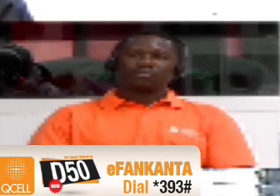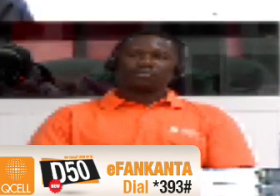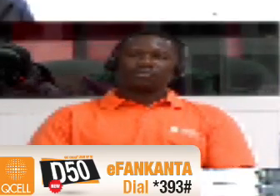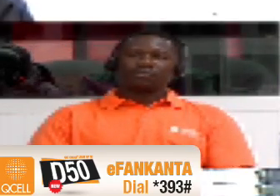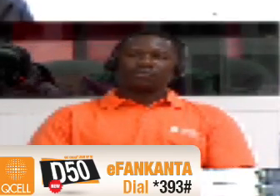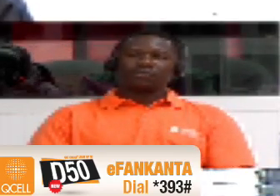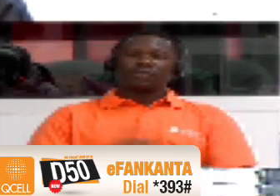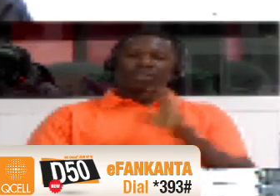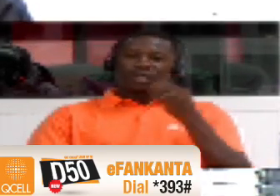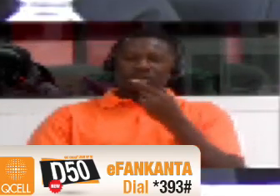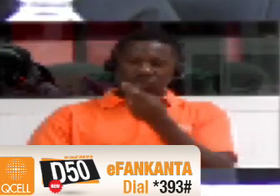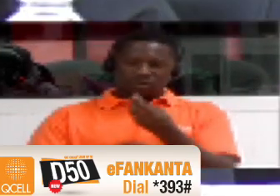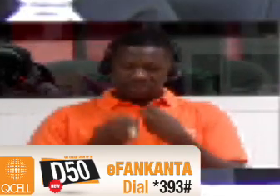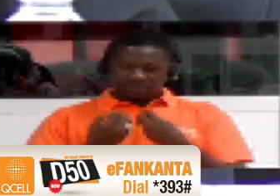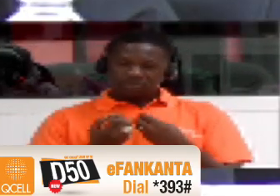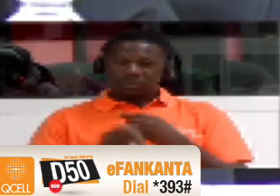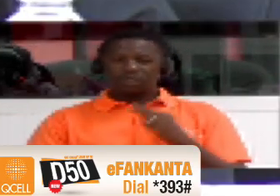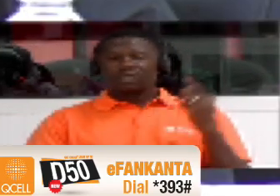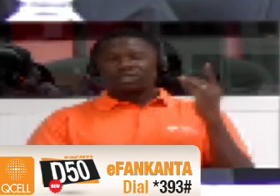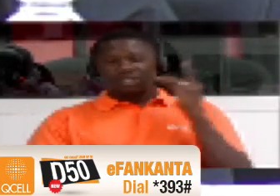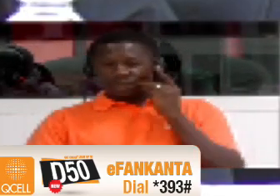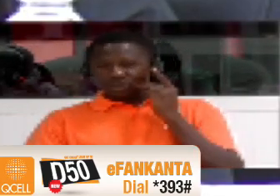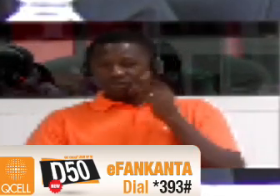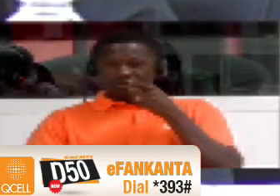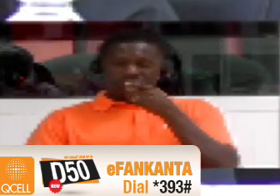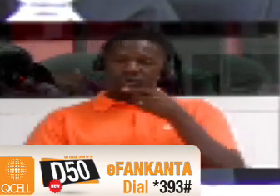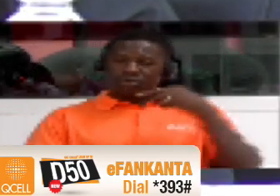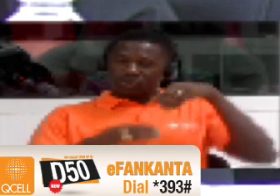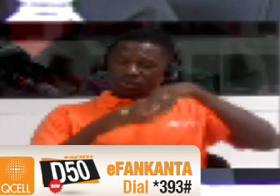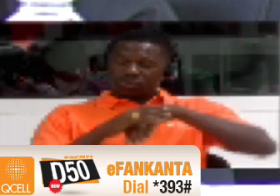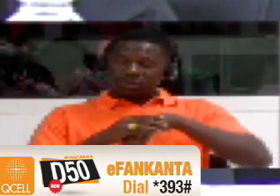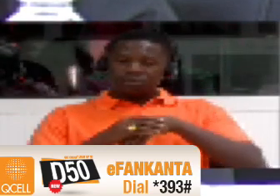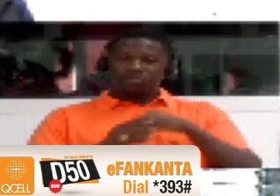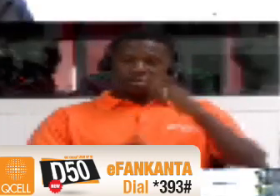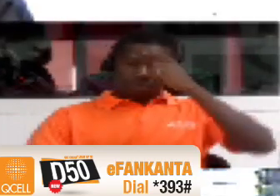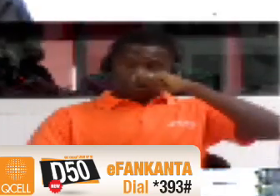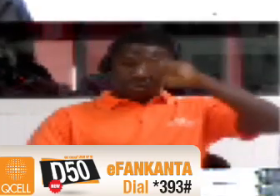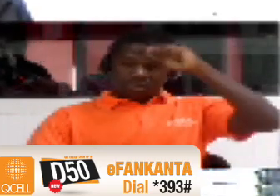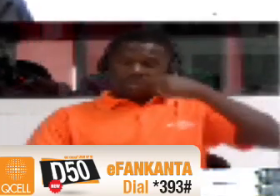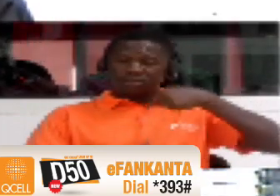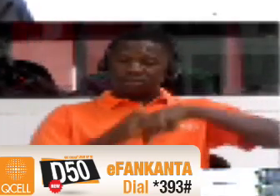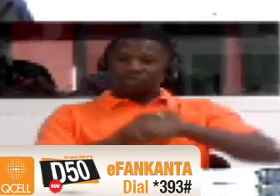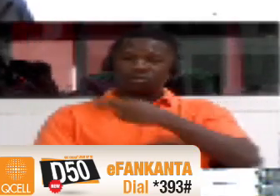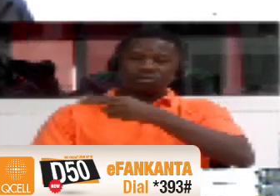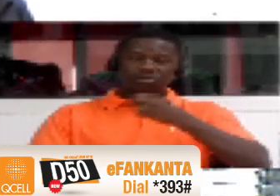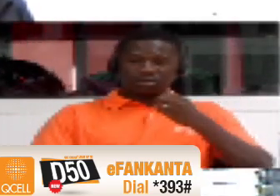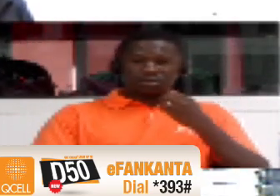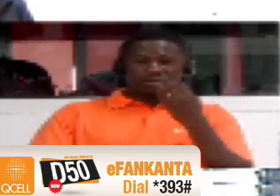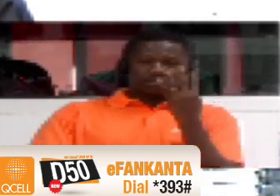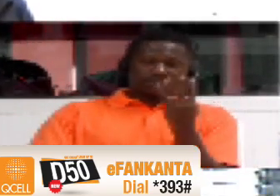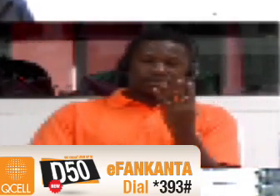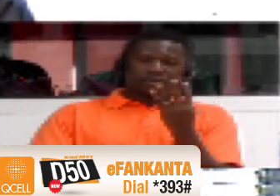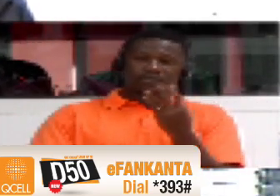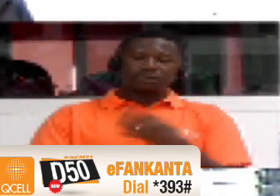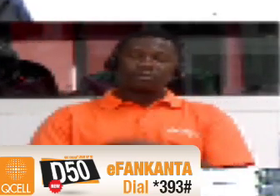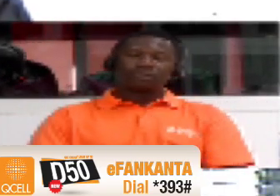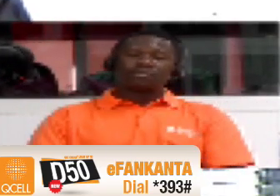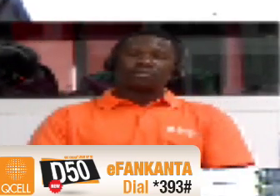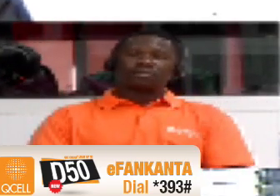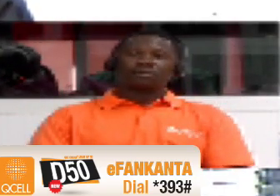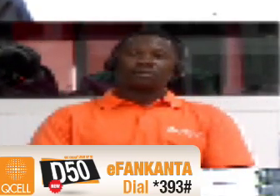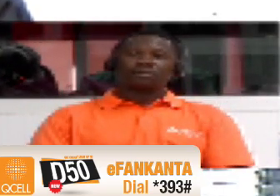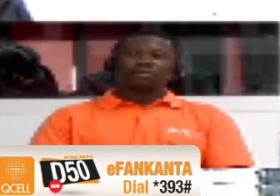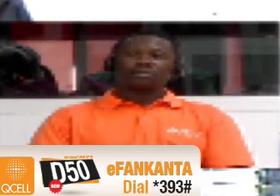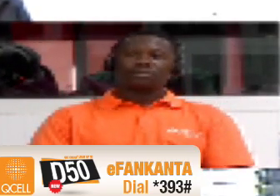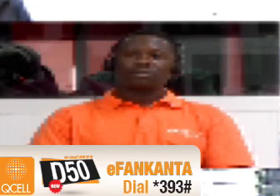2004. Can you give us the date you joined the police force in 2004? Ako foye silu mo police lungo men